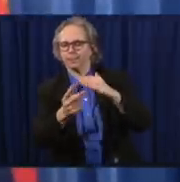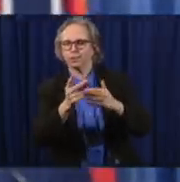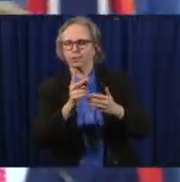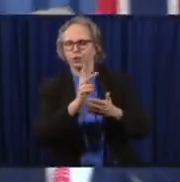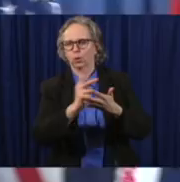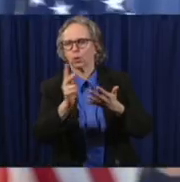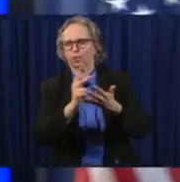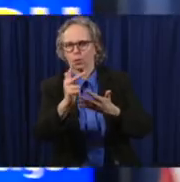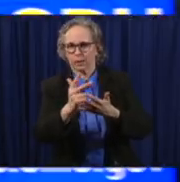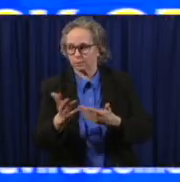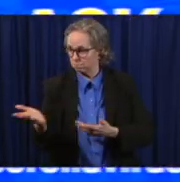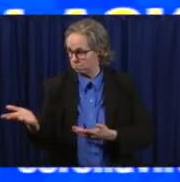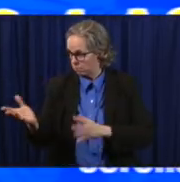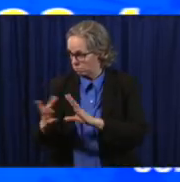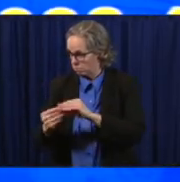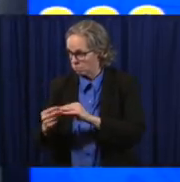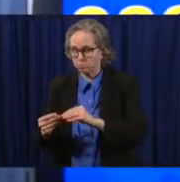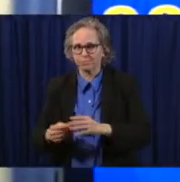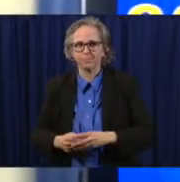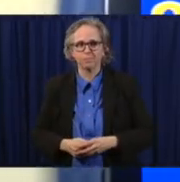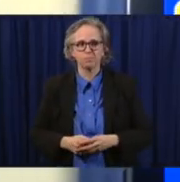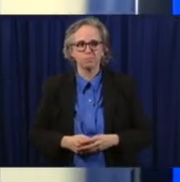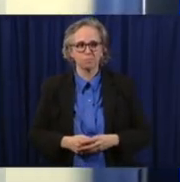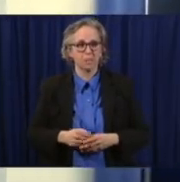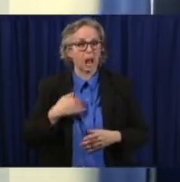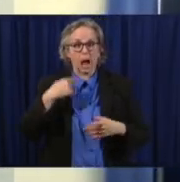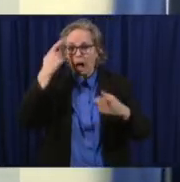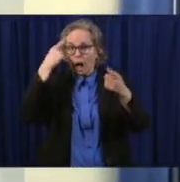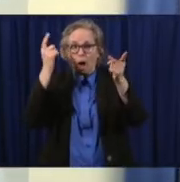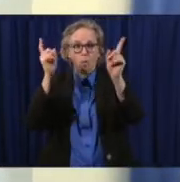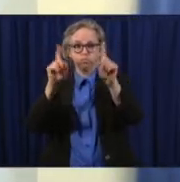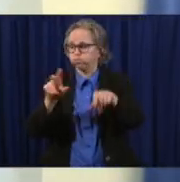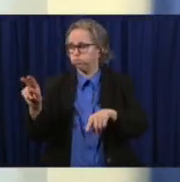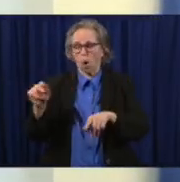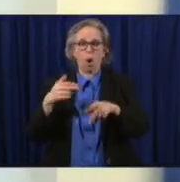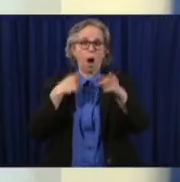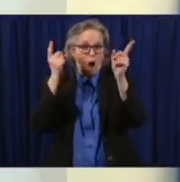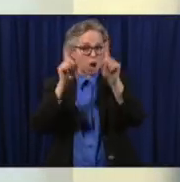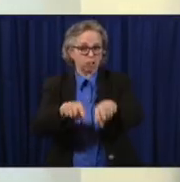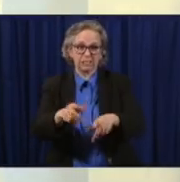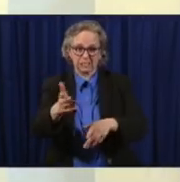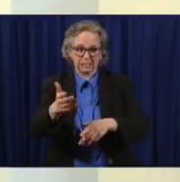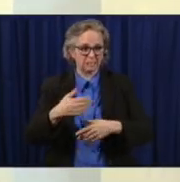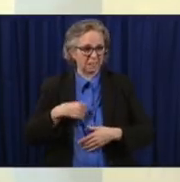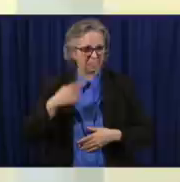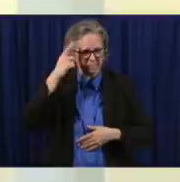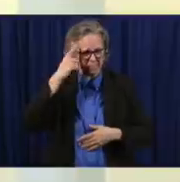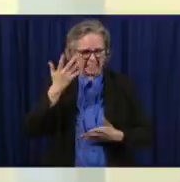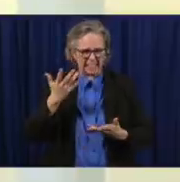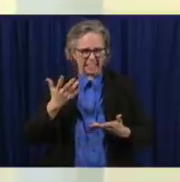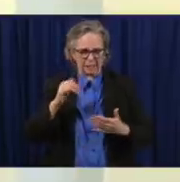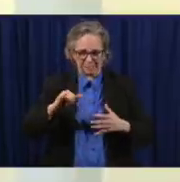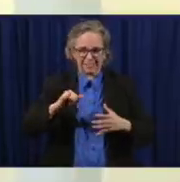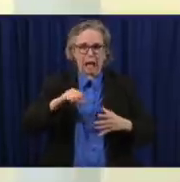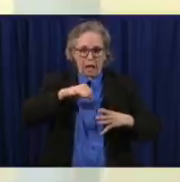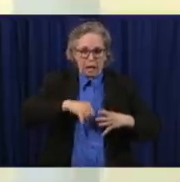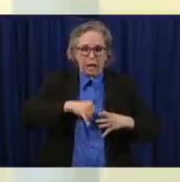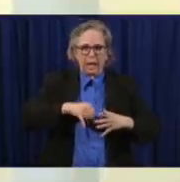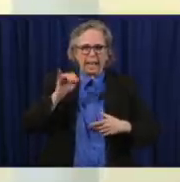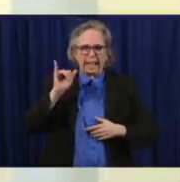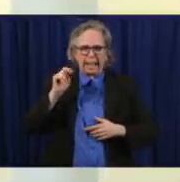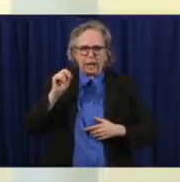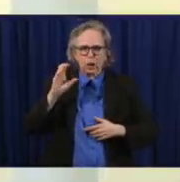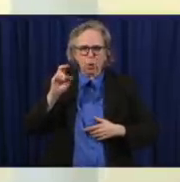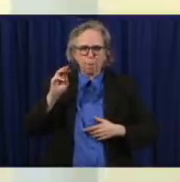add something to that? No, I would agree. I think, the incubation period is about 2 weeks on